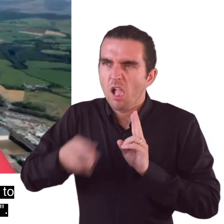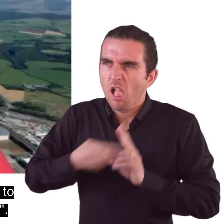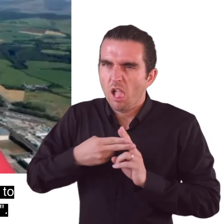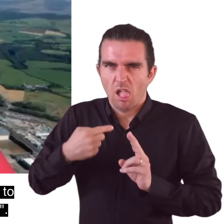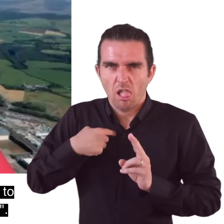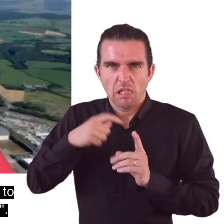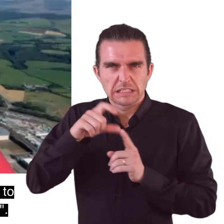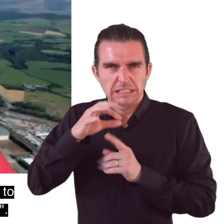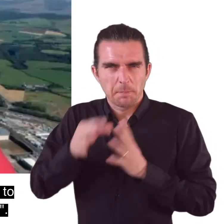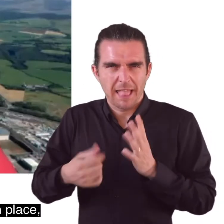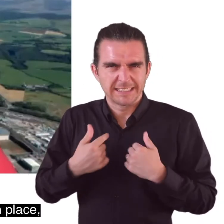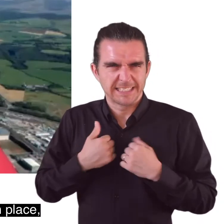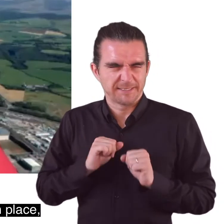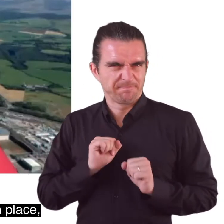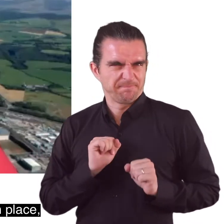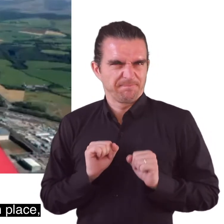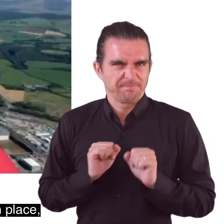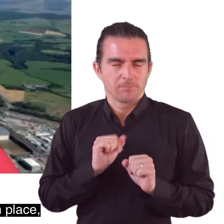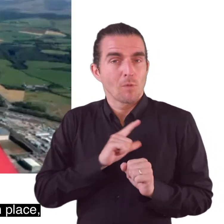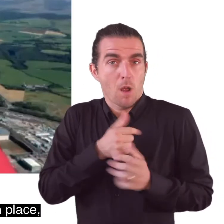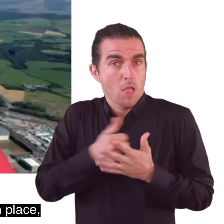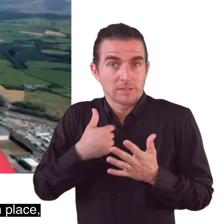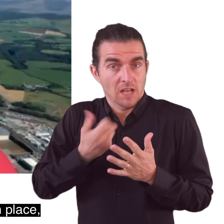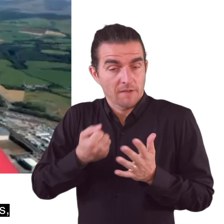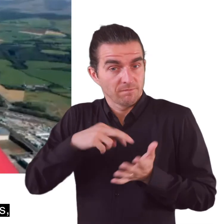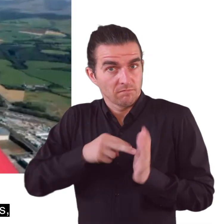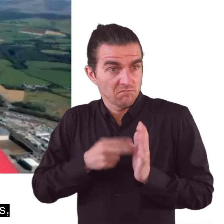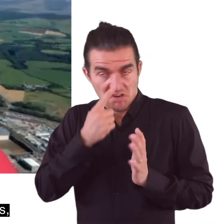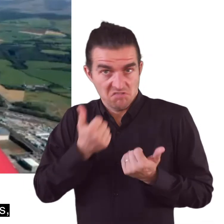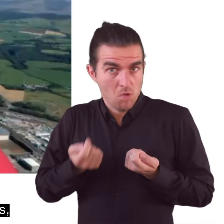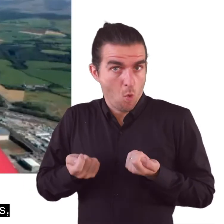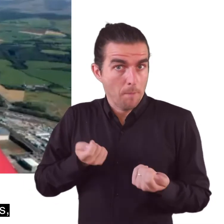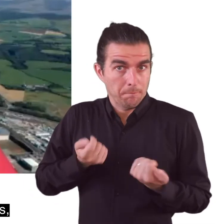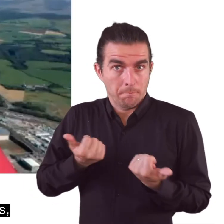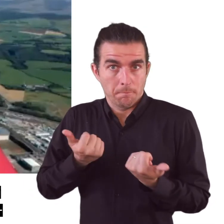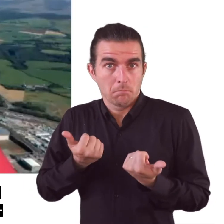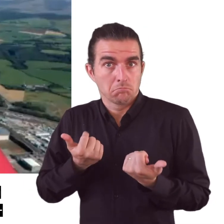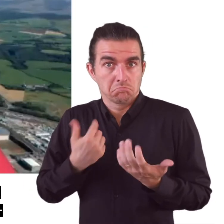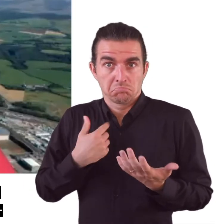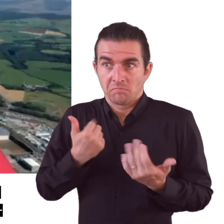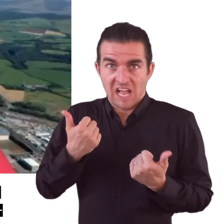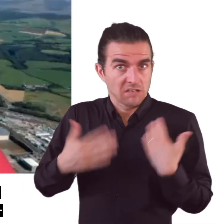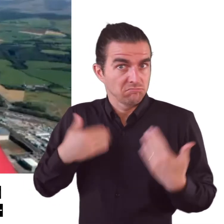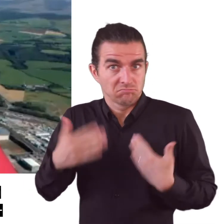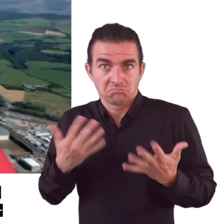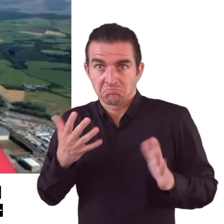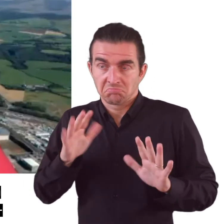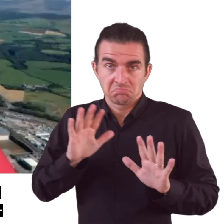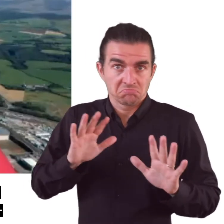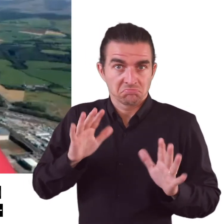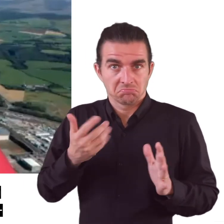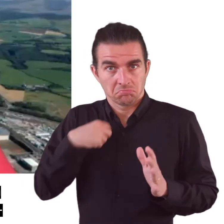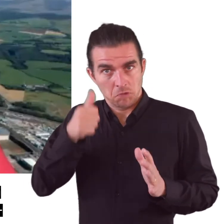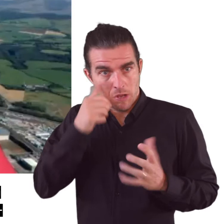hey, I'm disabled. Right. Because I have strategies in place, I have coping strategies, I have tools that I can